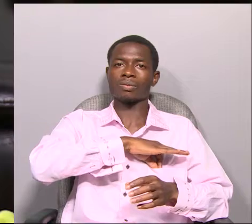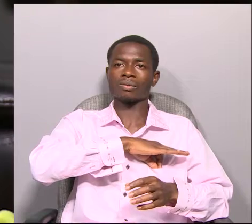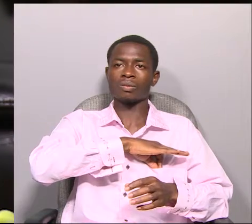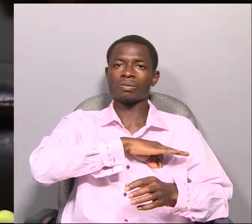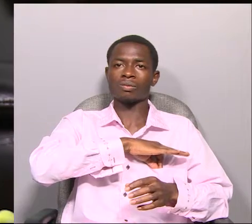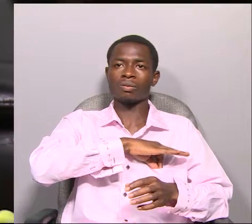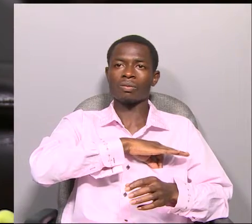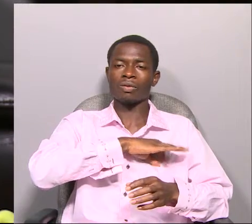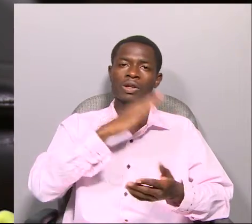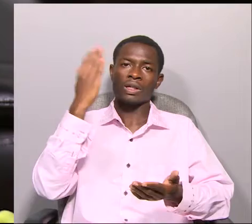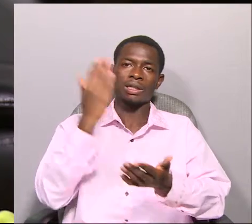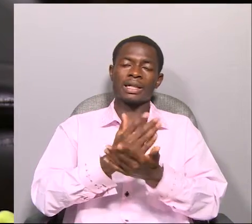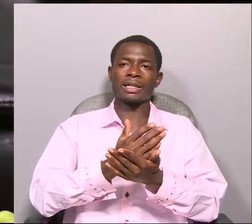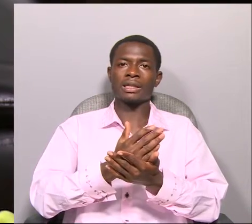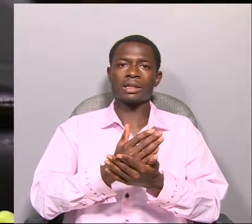where those